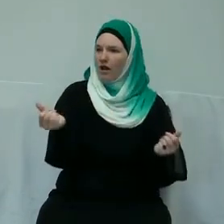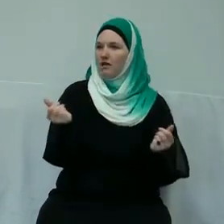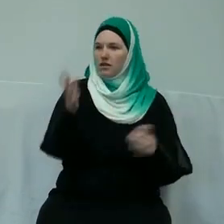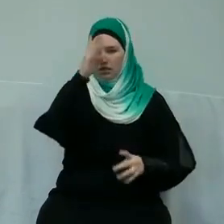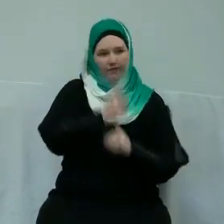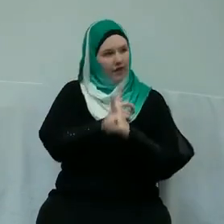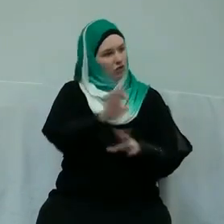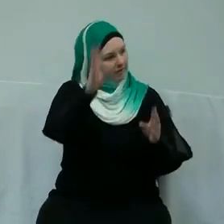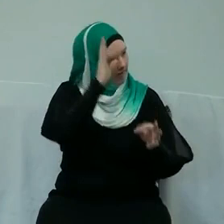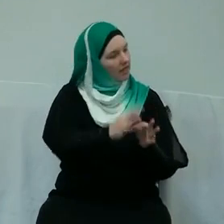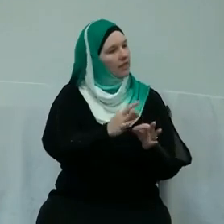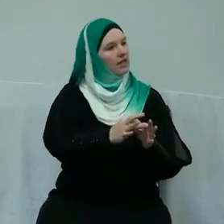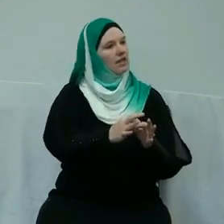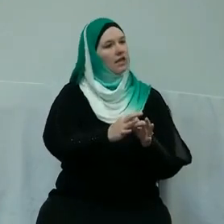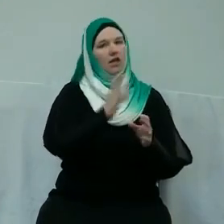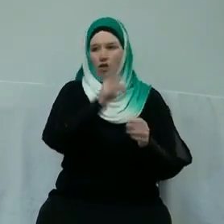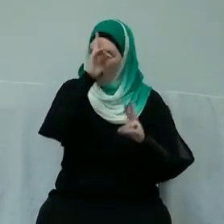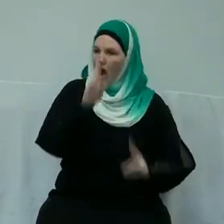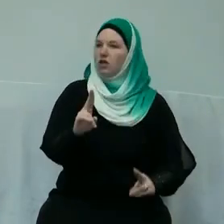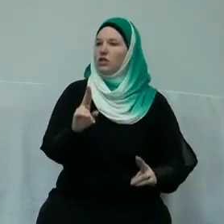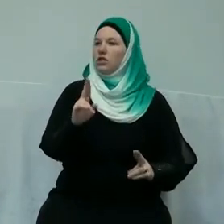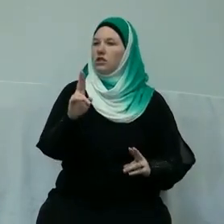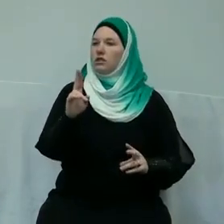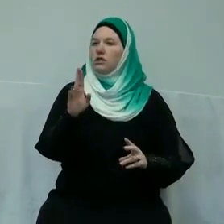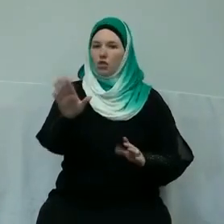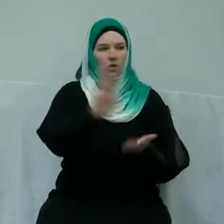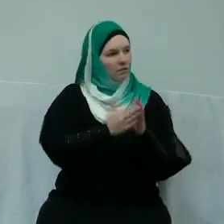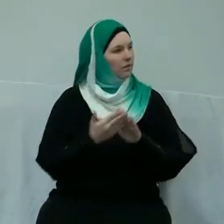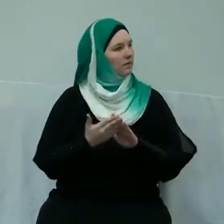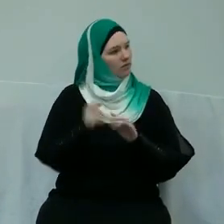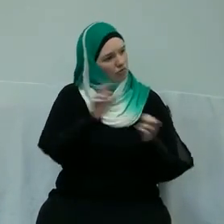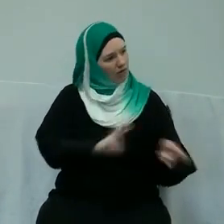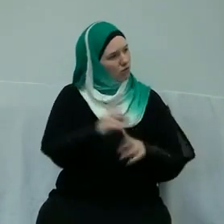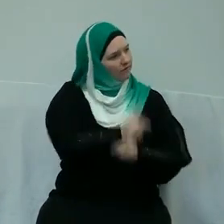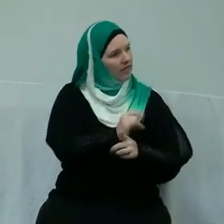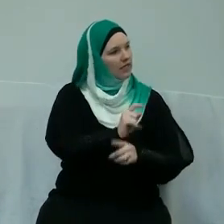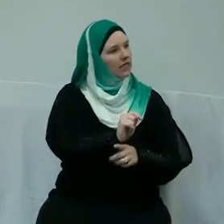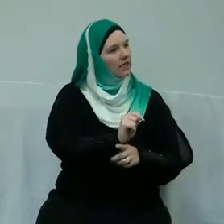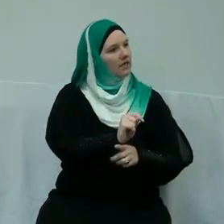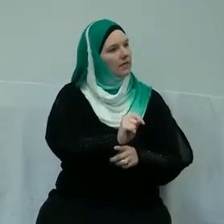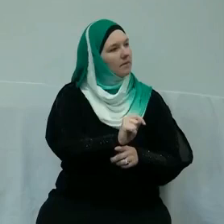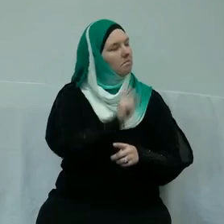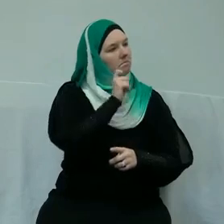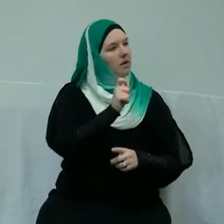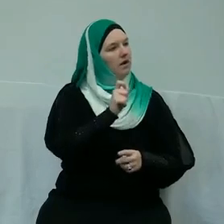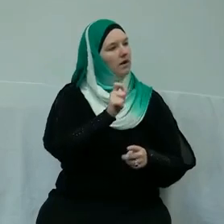your faith, to defend your honor, your dignity, your community, but don't commit